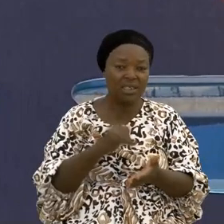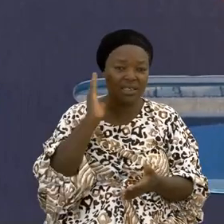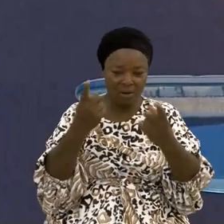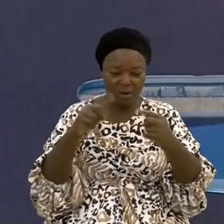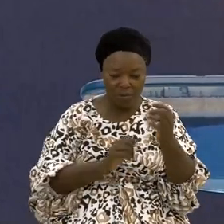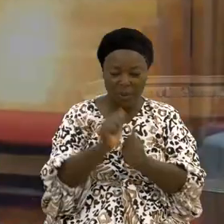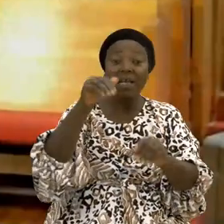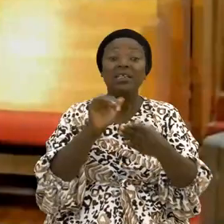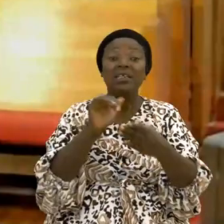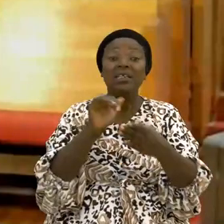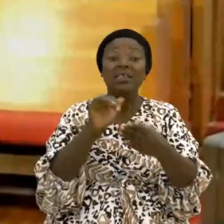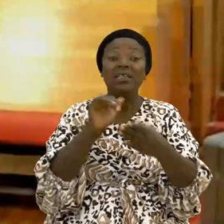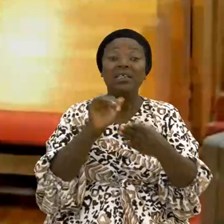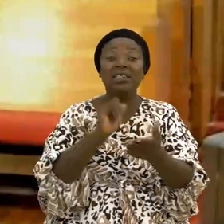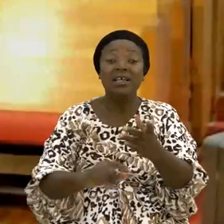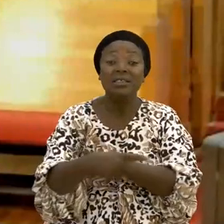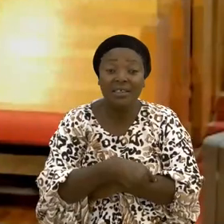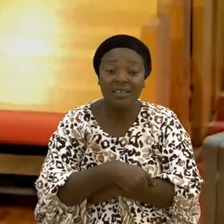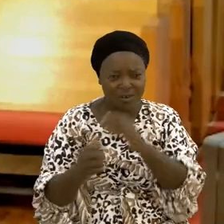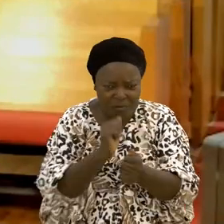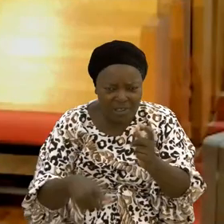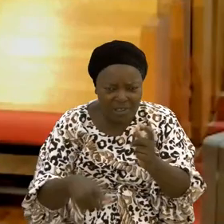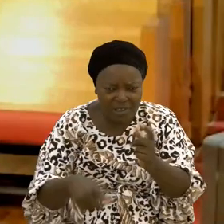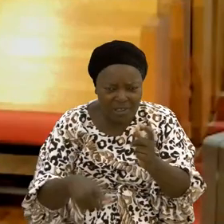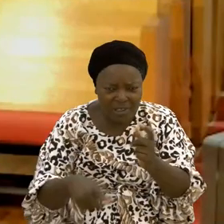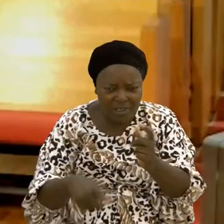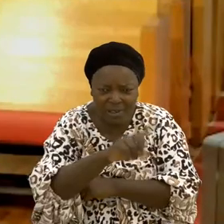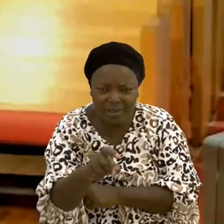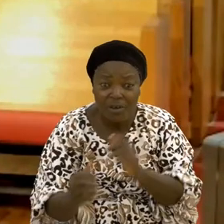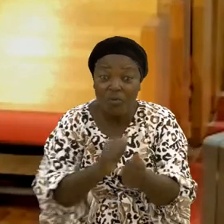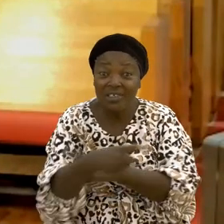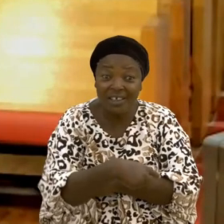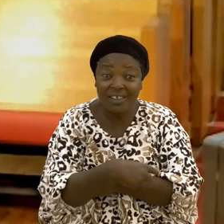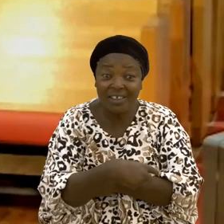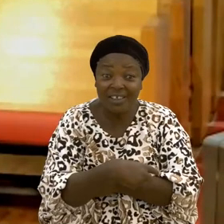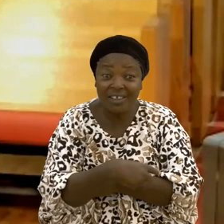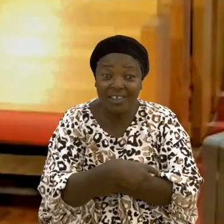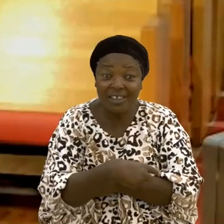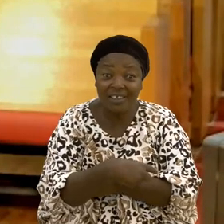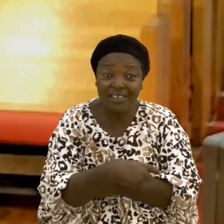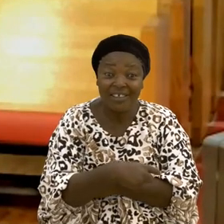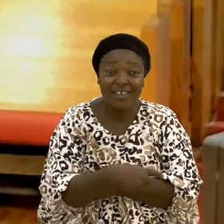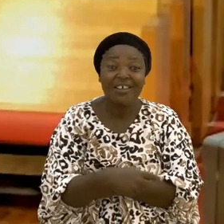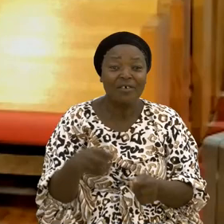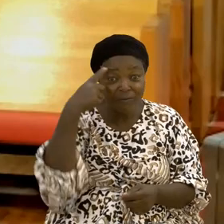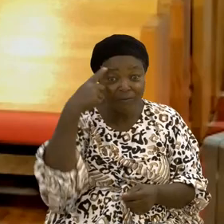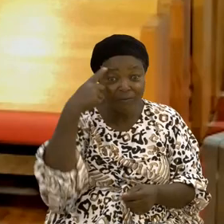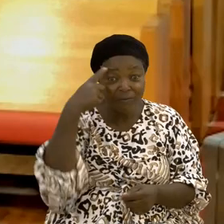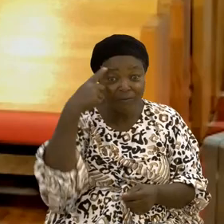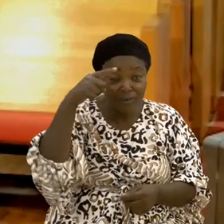that day. Which day? Today. I say which day? Today. For you, which